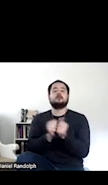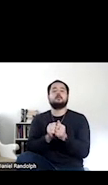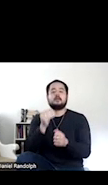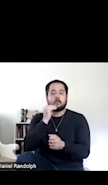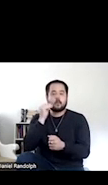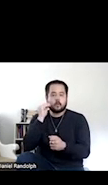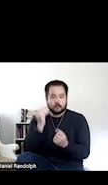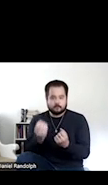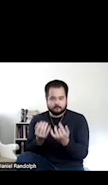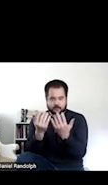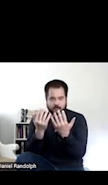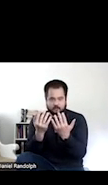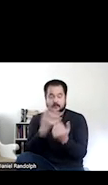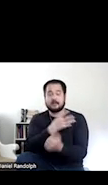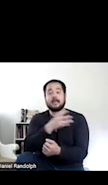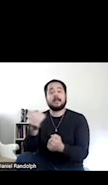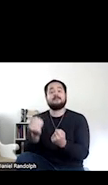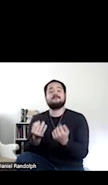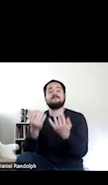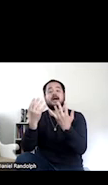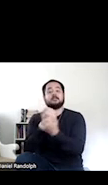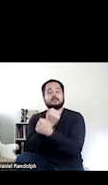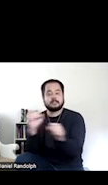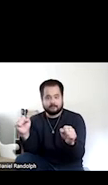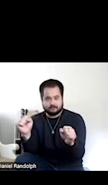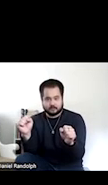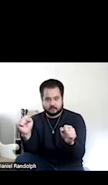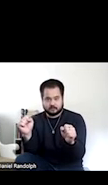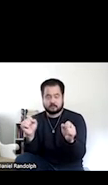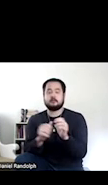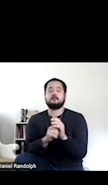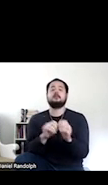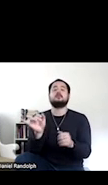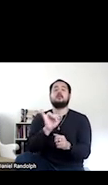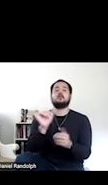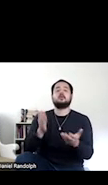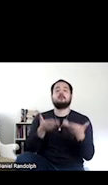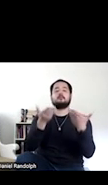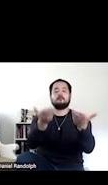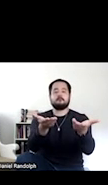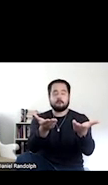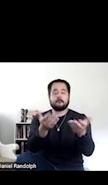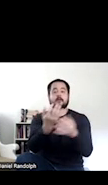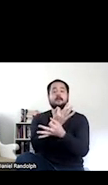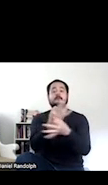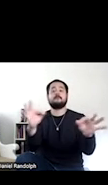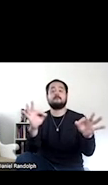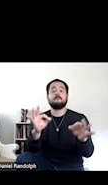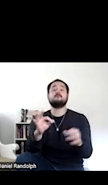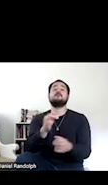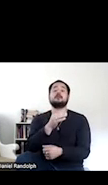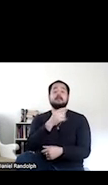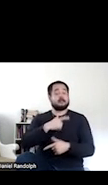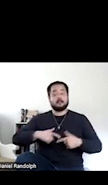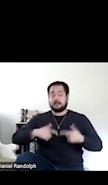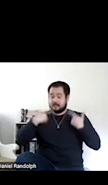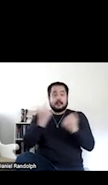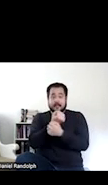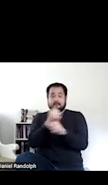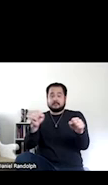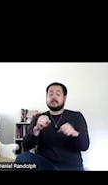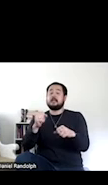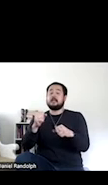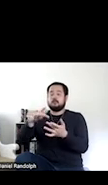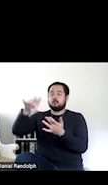and fire safety. And what we also do is provide free life-saving smoke alarms that we